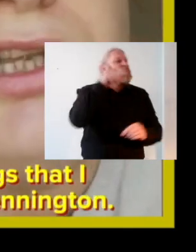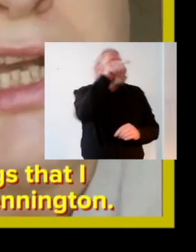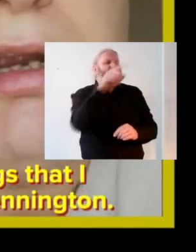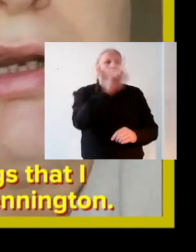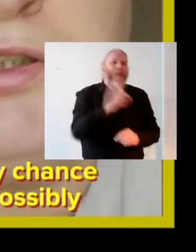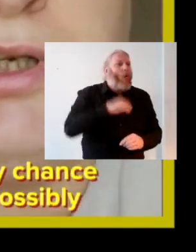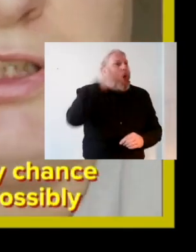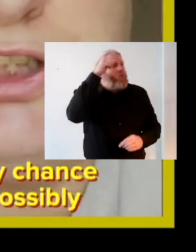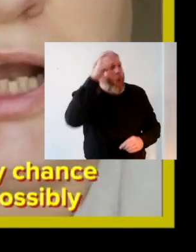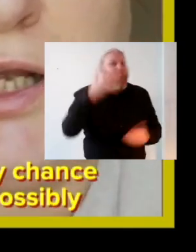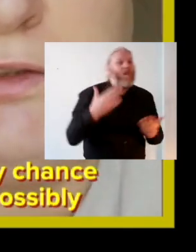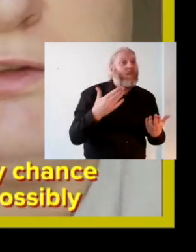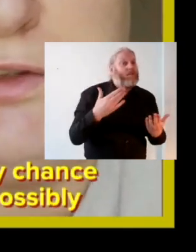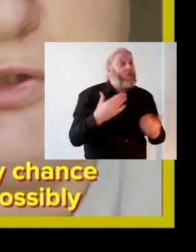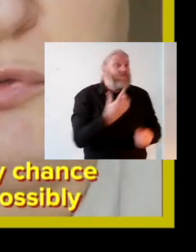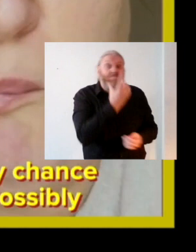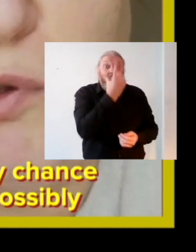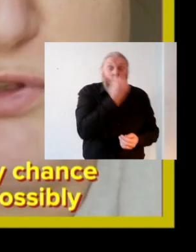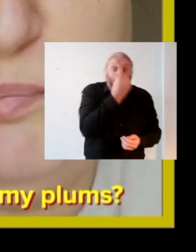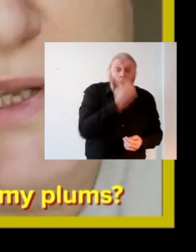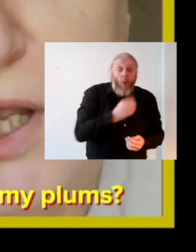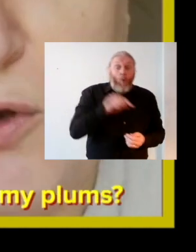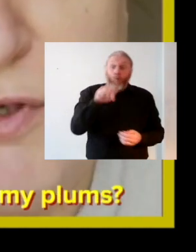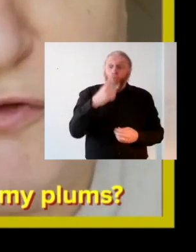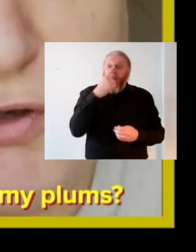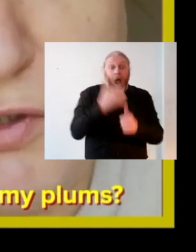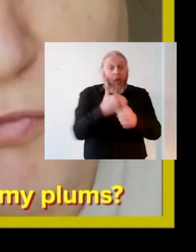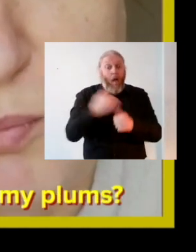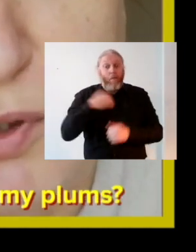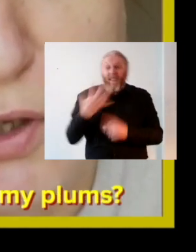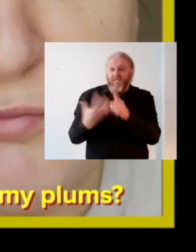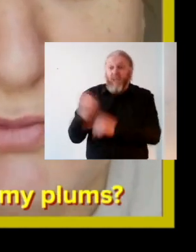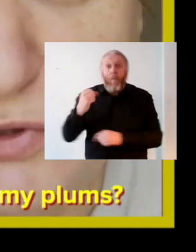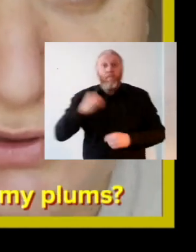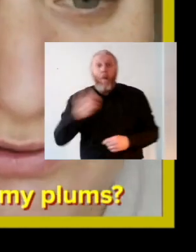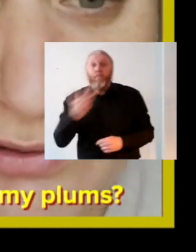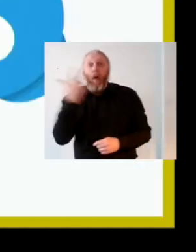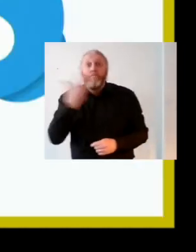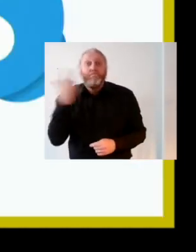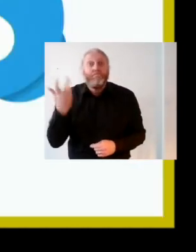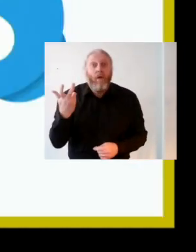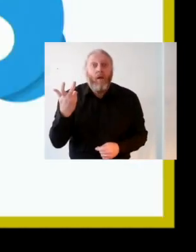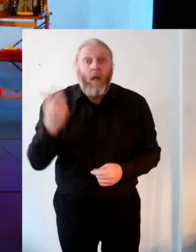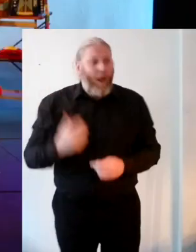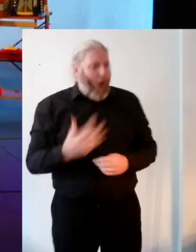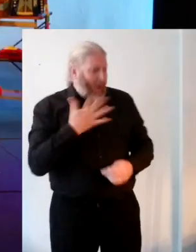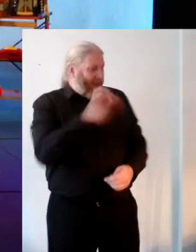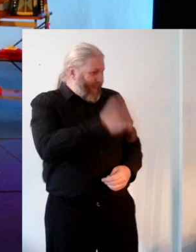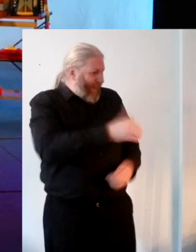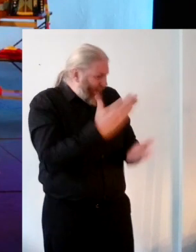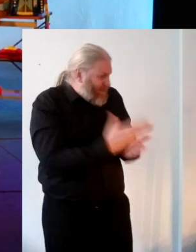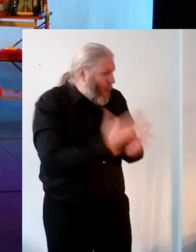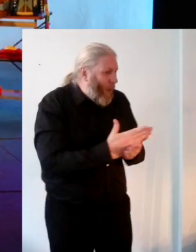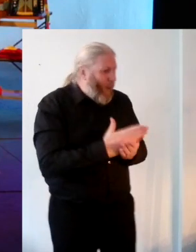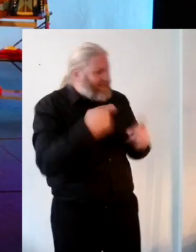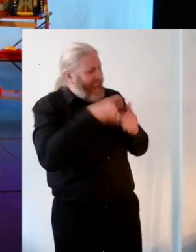Quennington. Is there any chance you'd possibly help me find my plums? Oh, yes, of course, Kerry Mucklowe